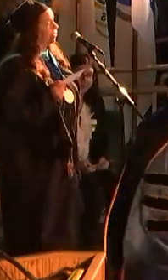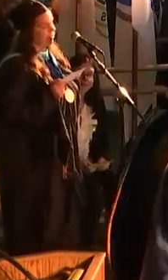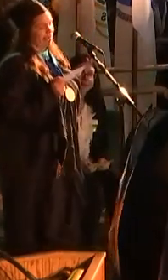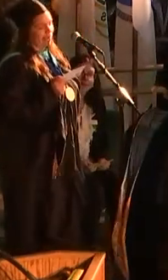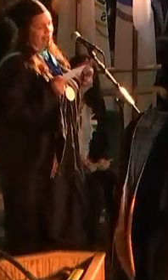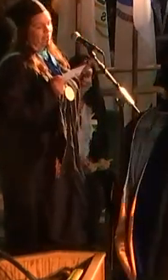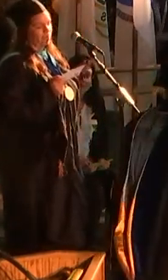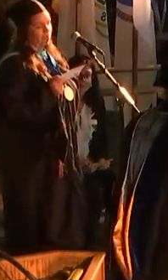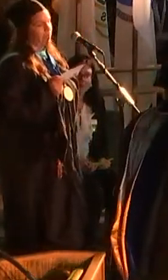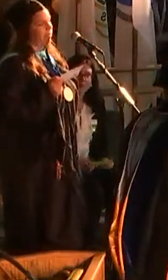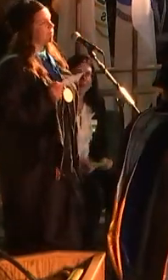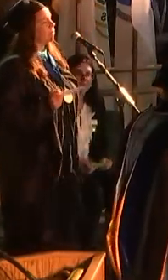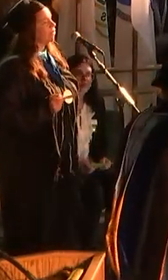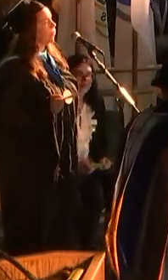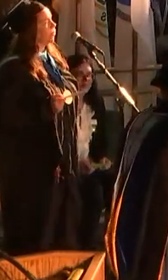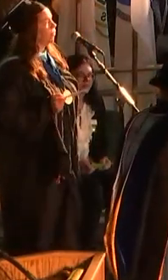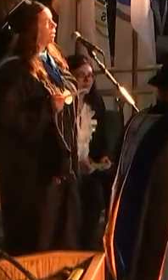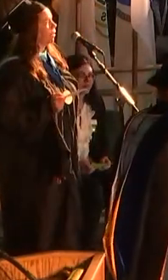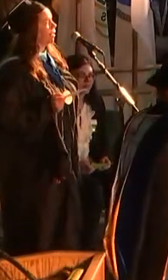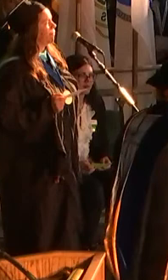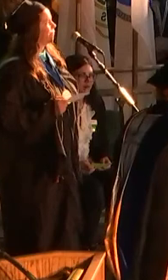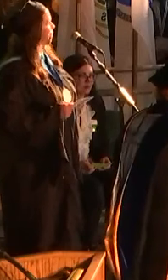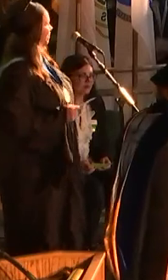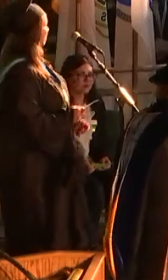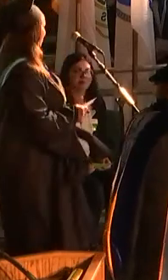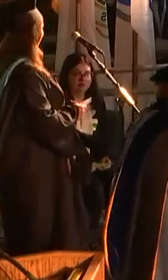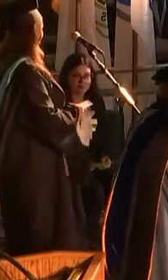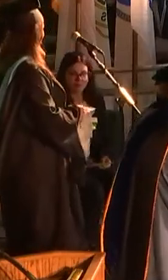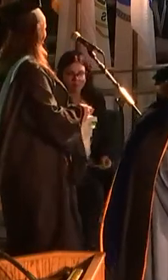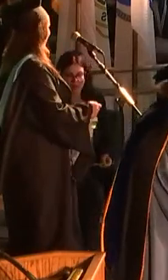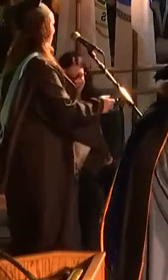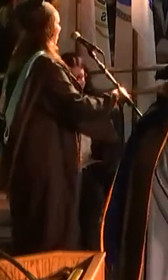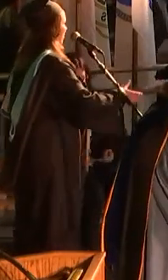Erica K. Ferreira, summa cum laude.